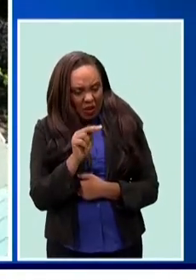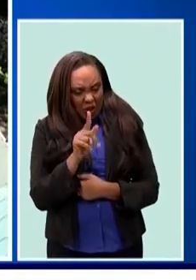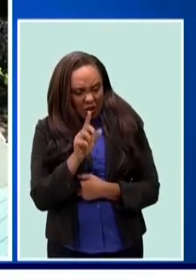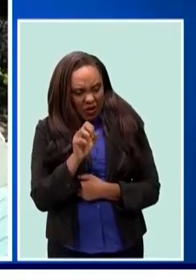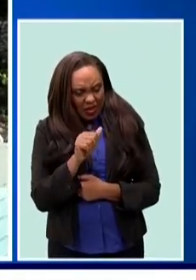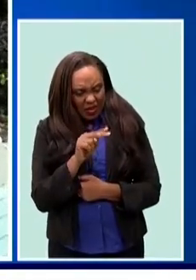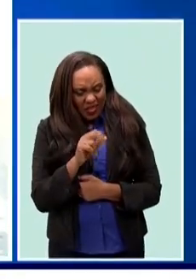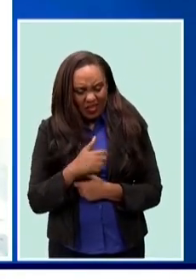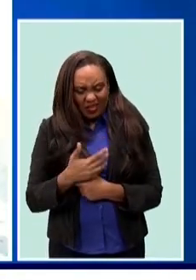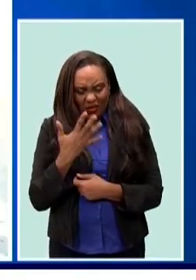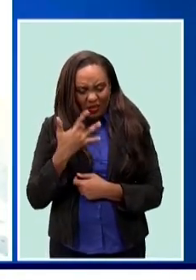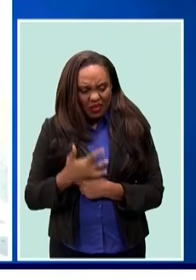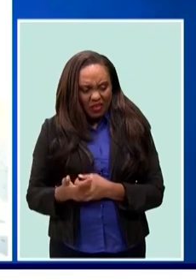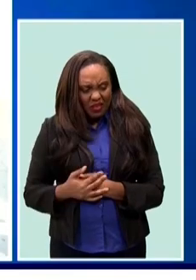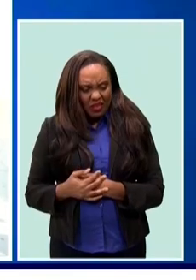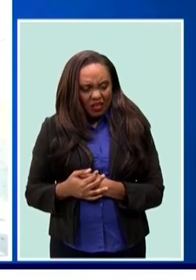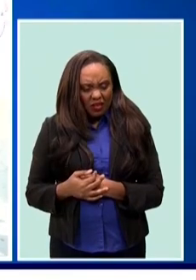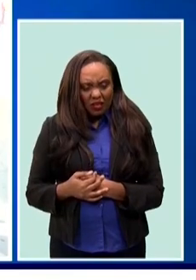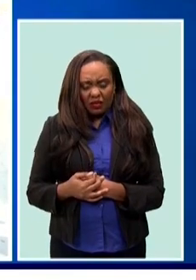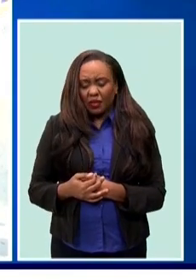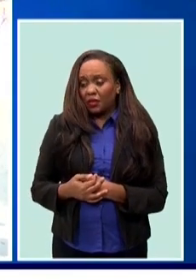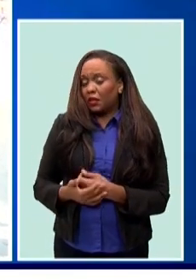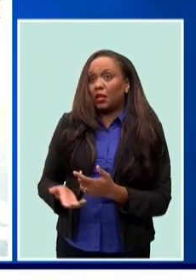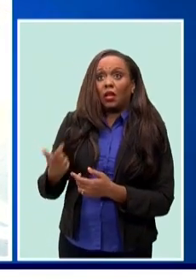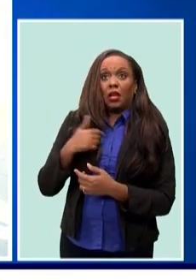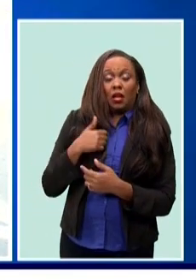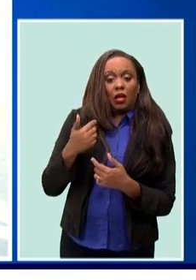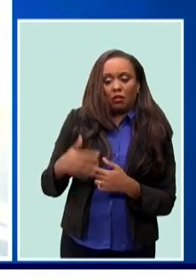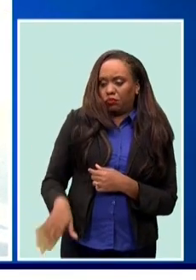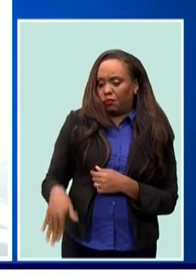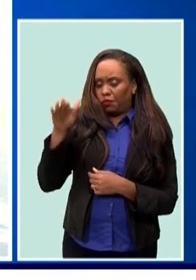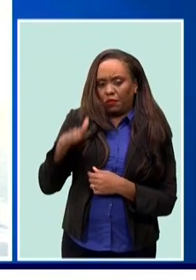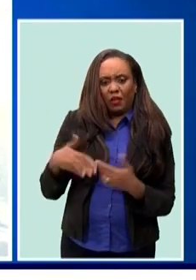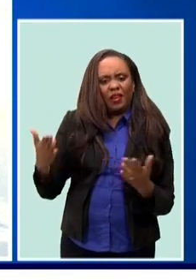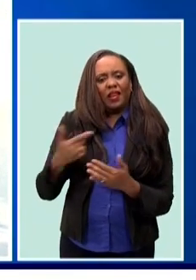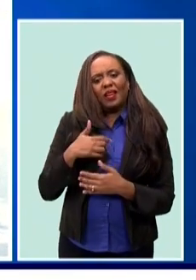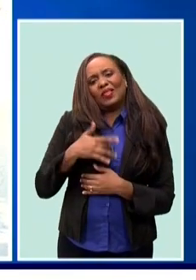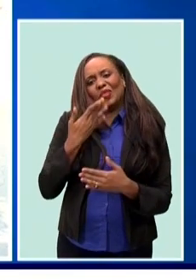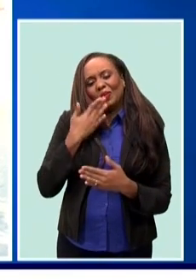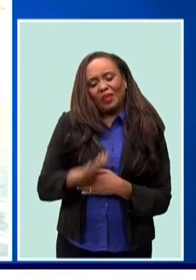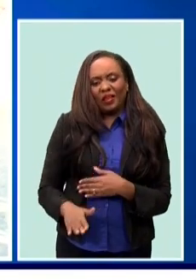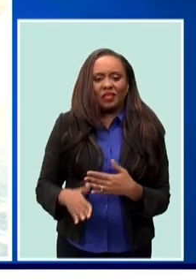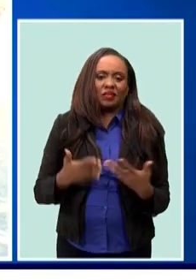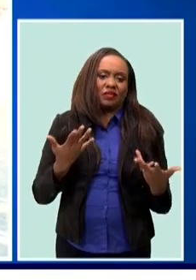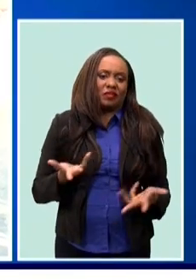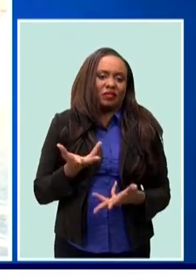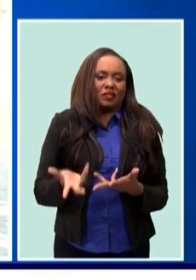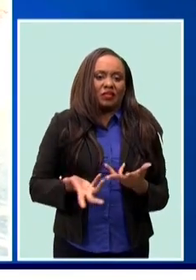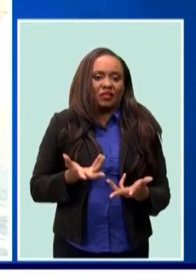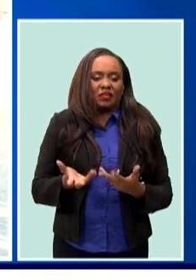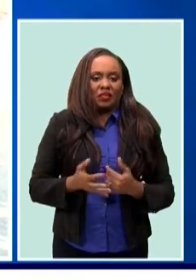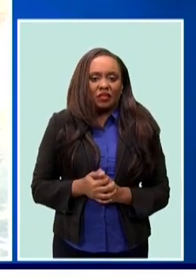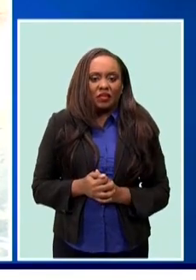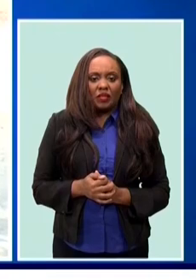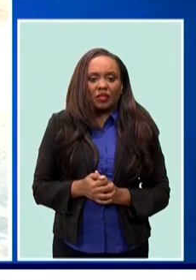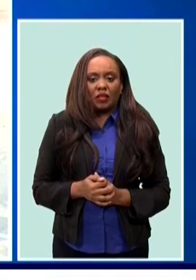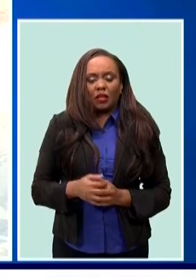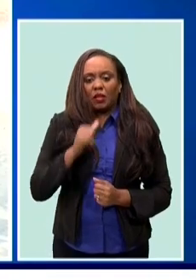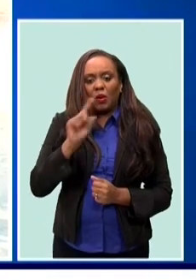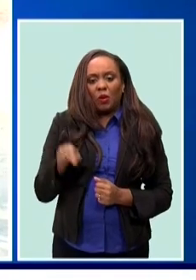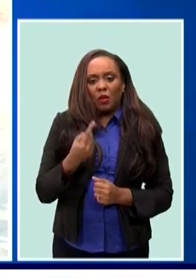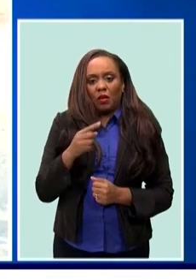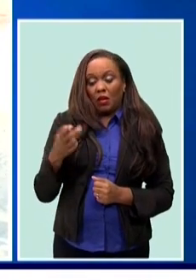live in the Orleans, man. As a resident of the Orleans, as someone who actually grew up down here, it made me feel bad because, you know, what happened in Orleans too is not only the